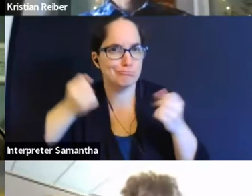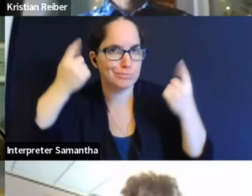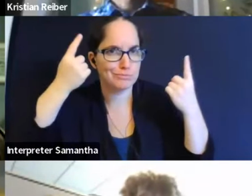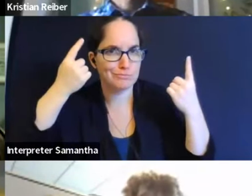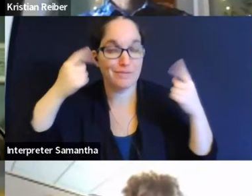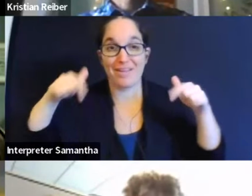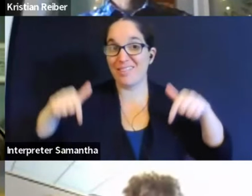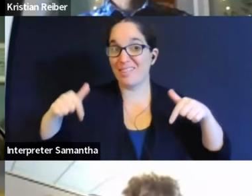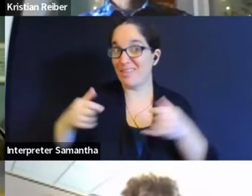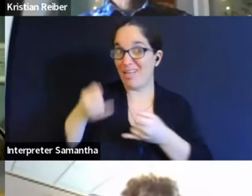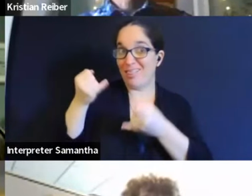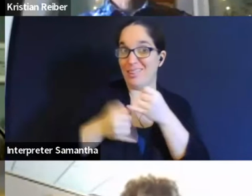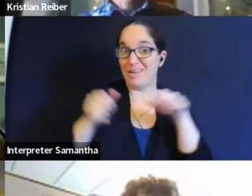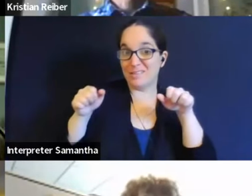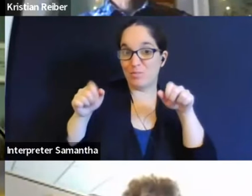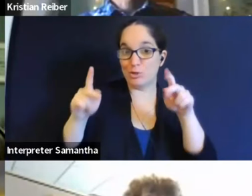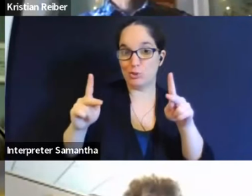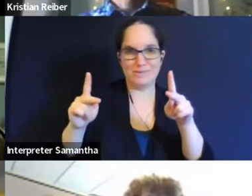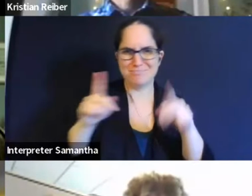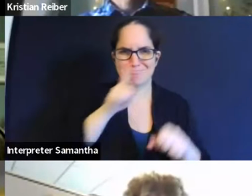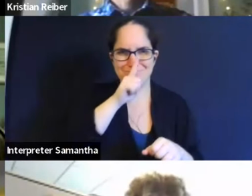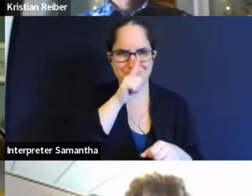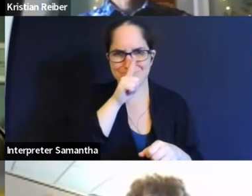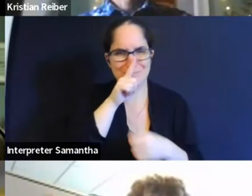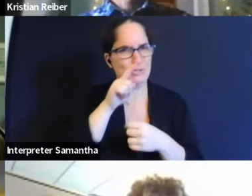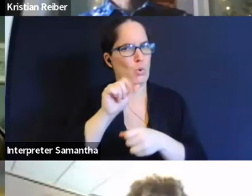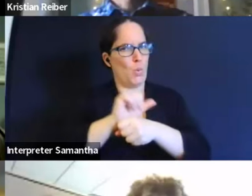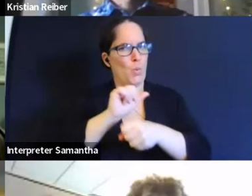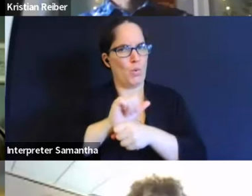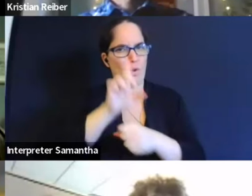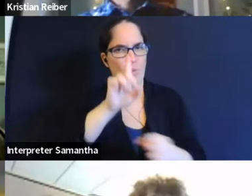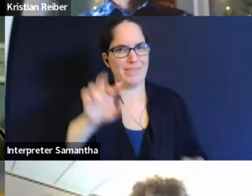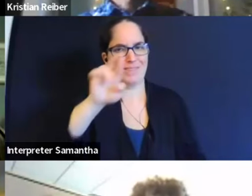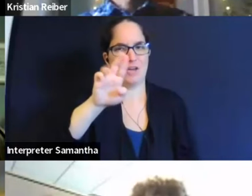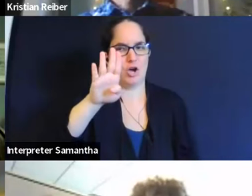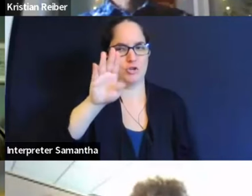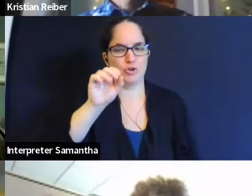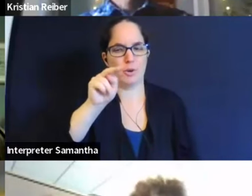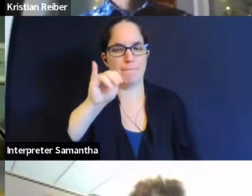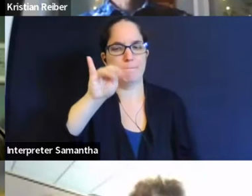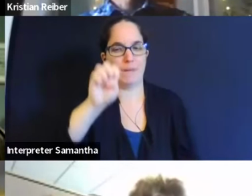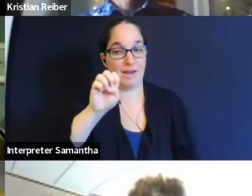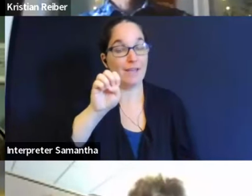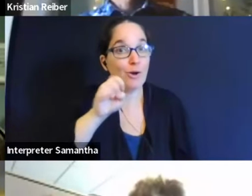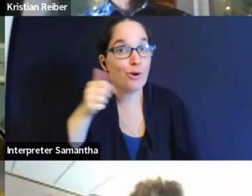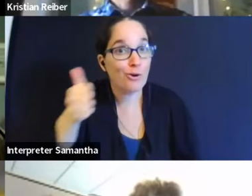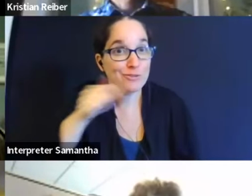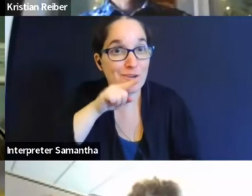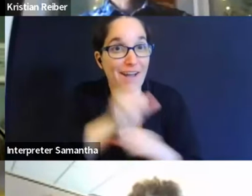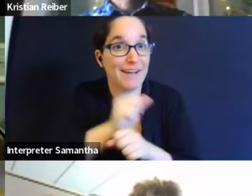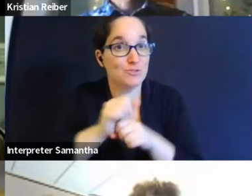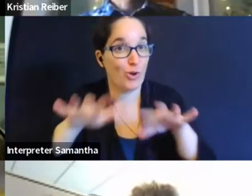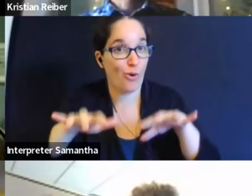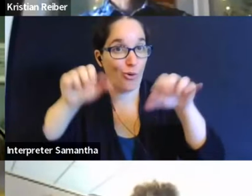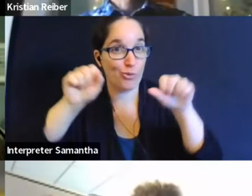last opportunity that we'll have to work with Dr. Bonnie. She'll be doing some in-person training and